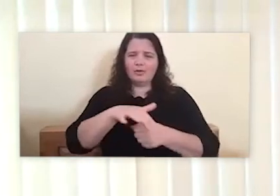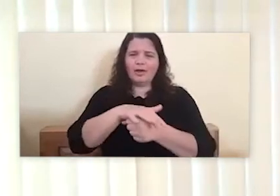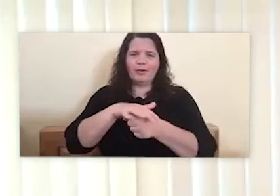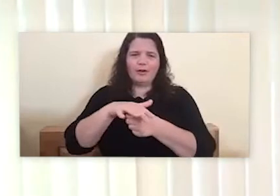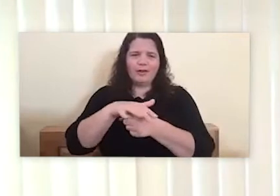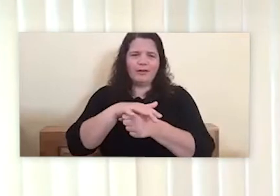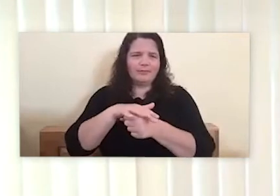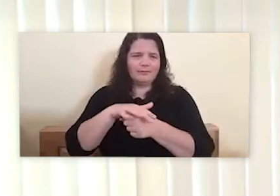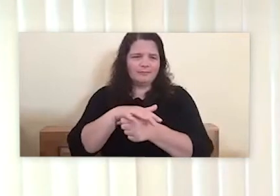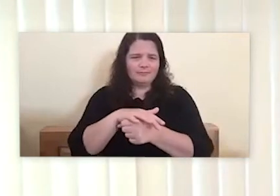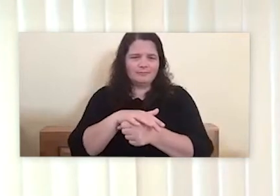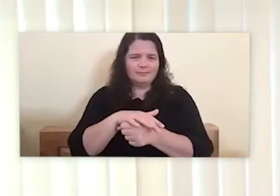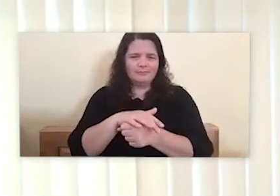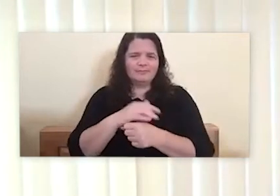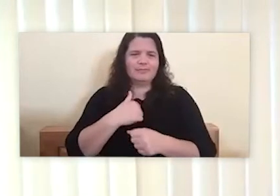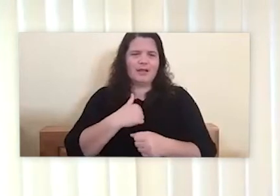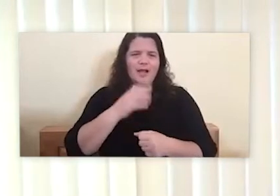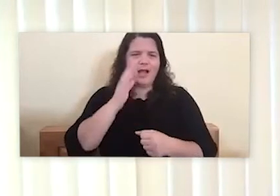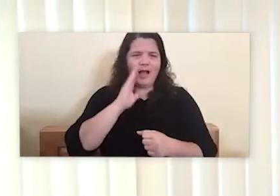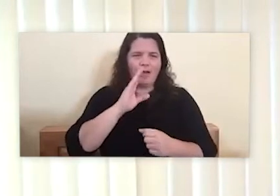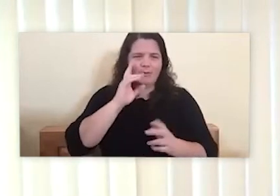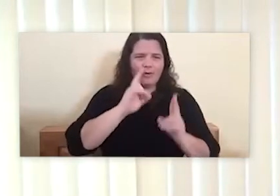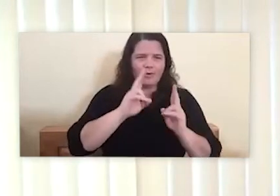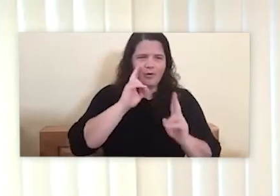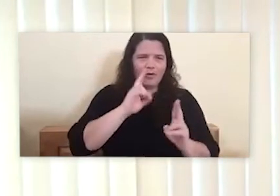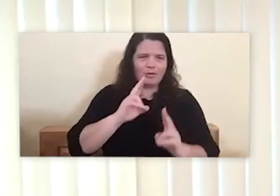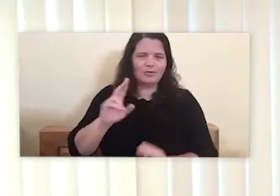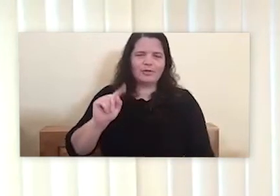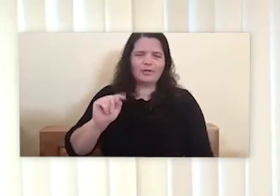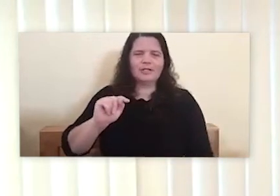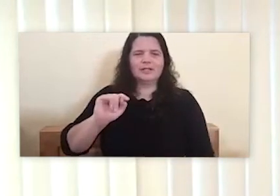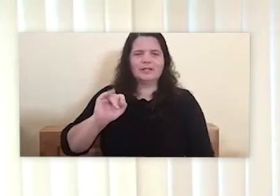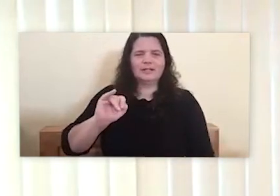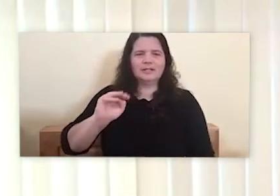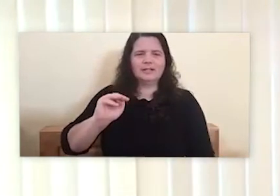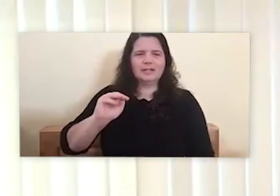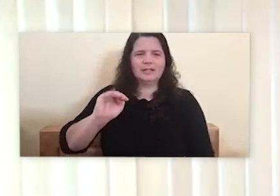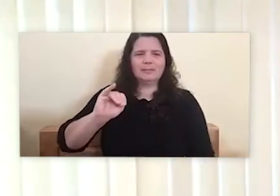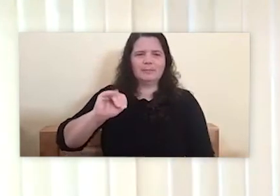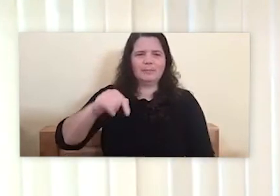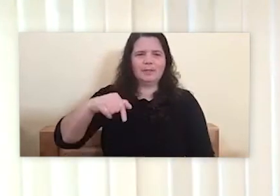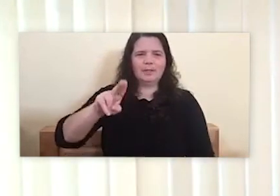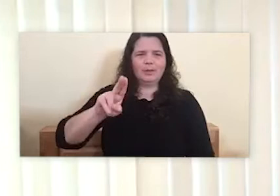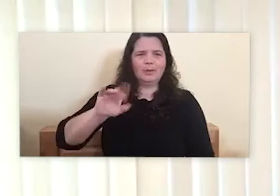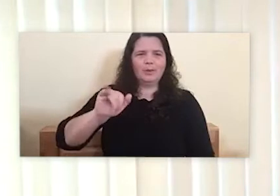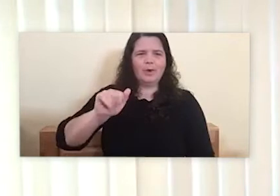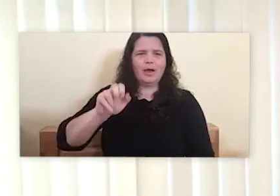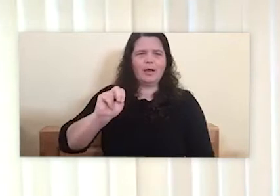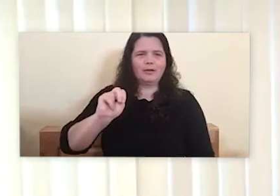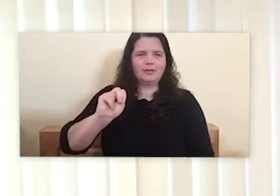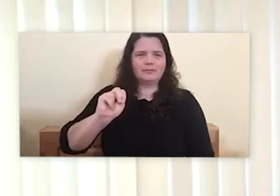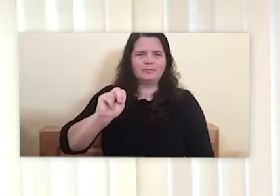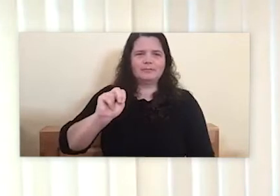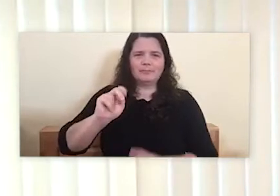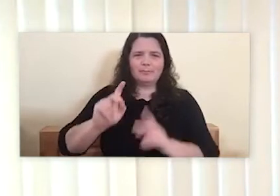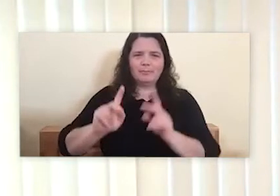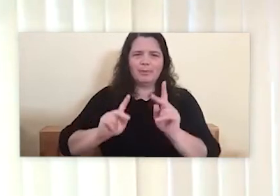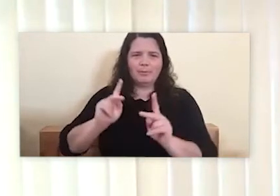right now, honoring the Timucuan people, the traditional peoples